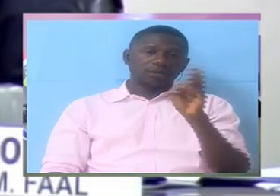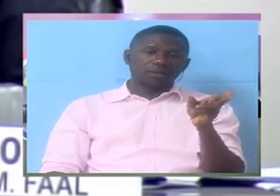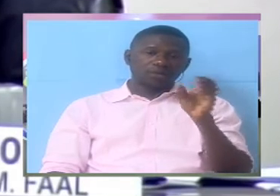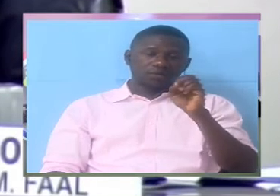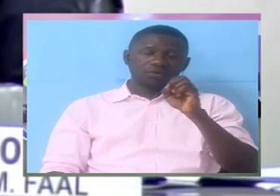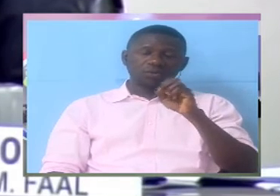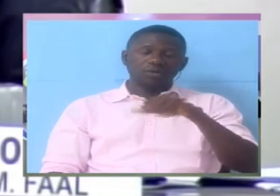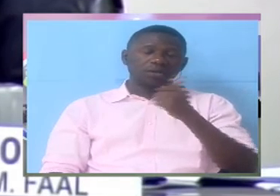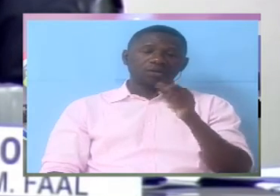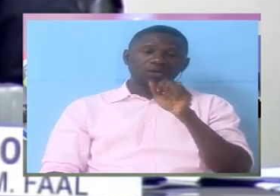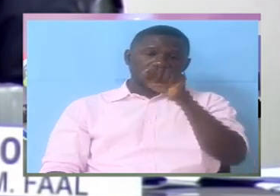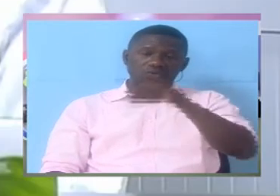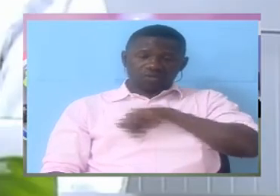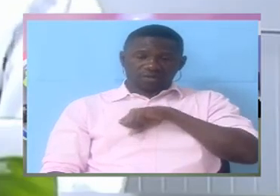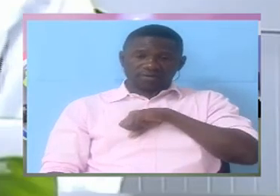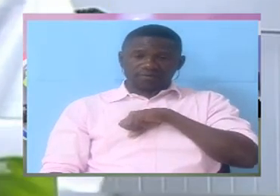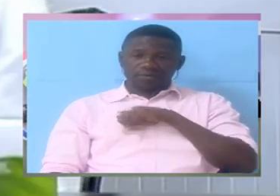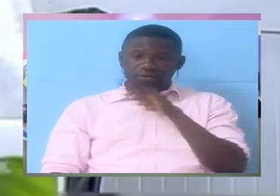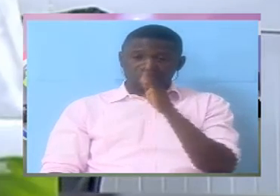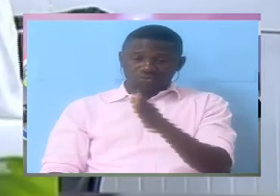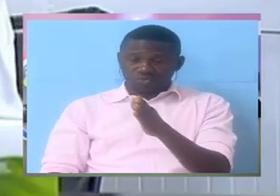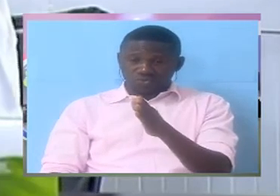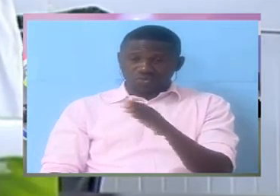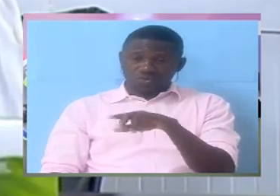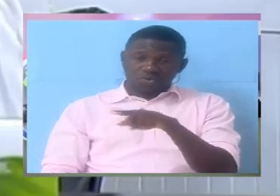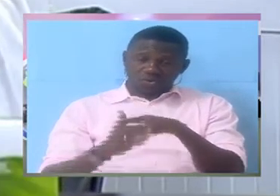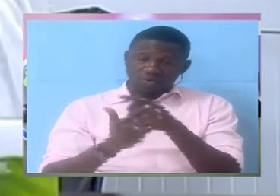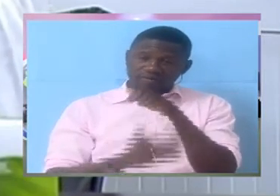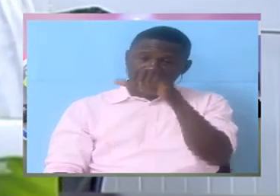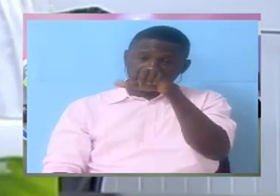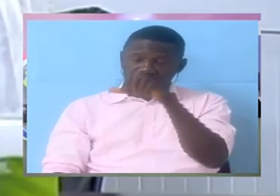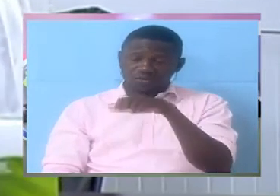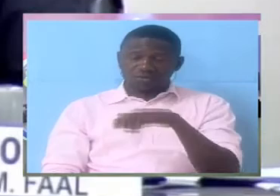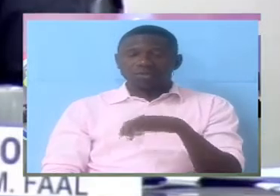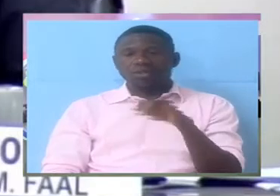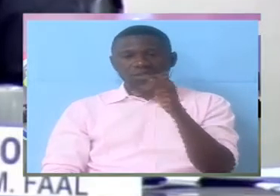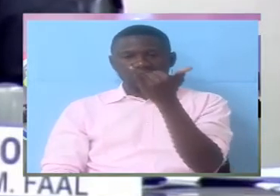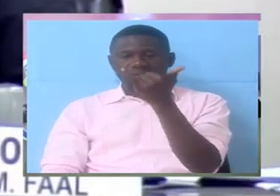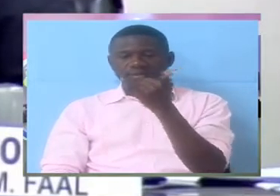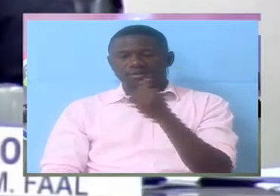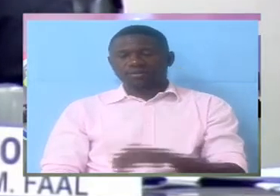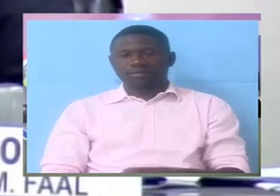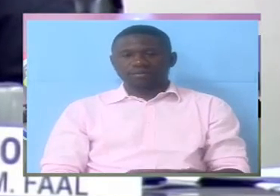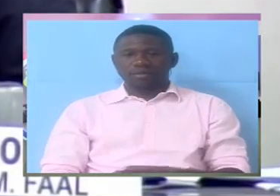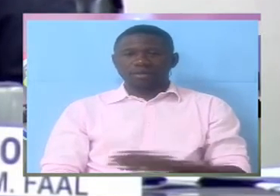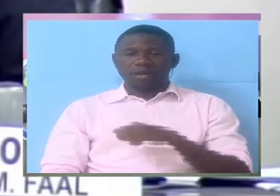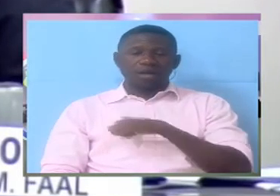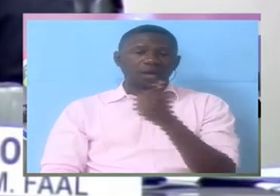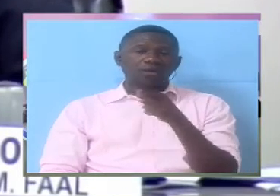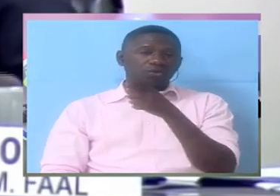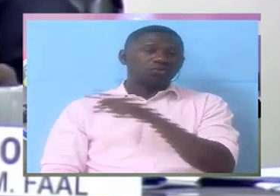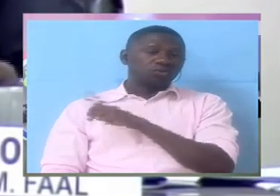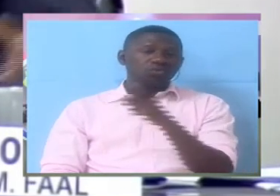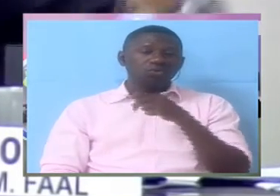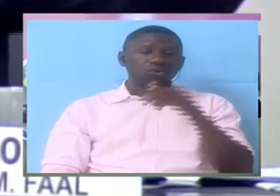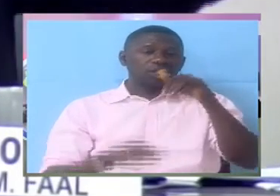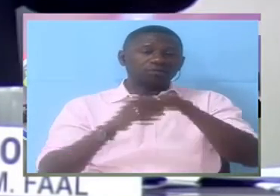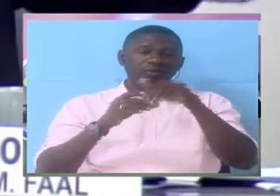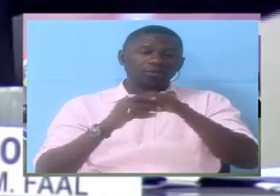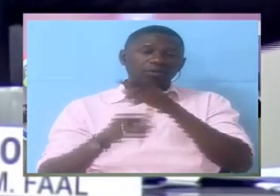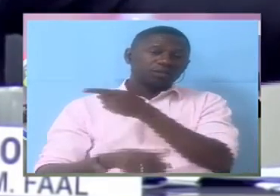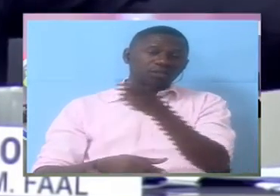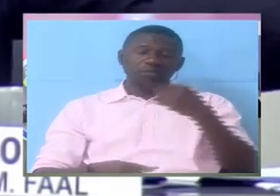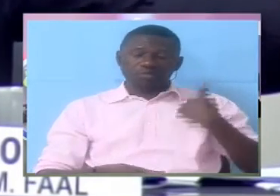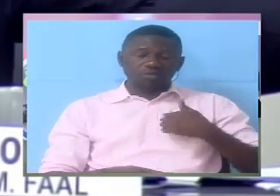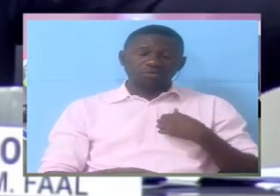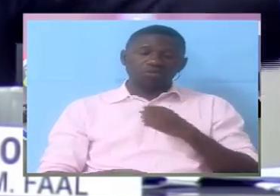True or false? Tonya for Tonyant. Yes, counsel. Ha, counsel. And you did not incriminate these people because their